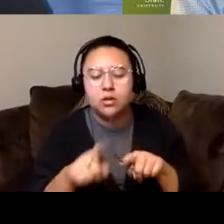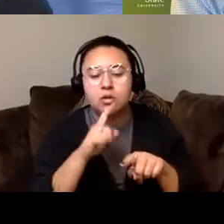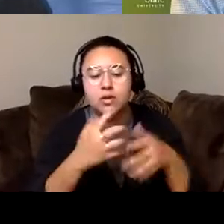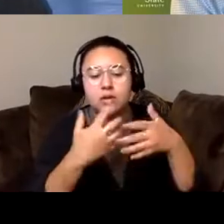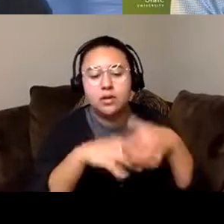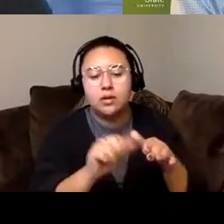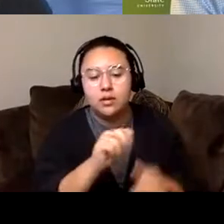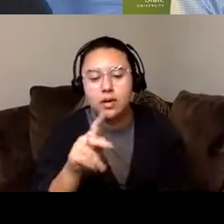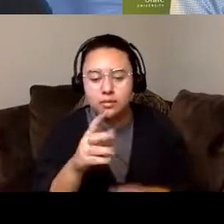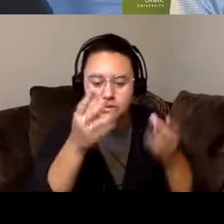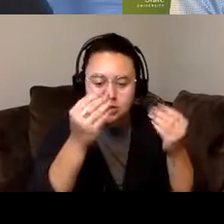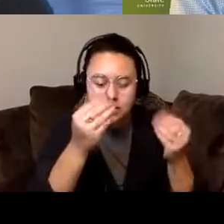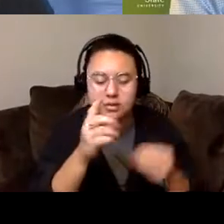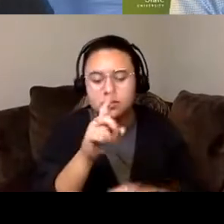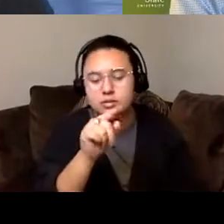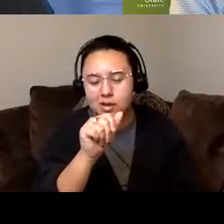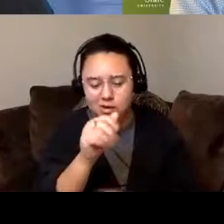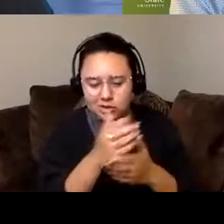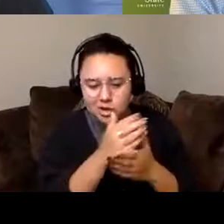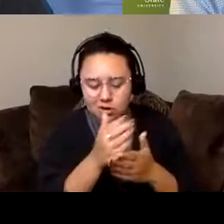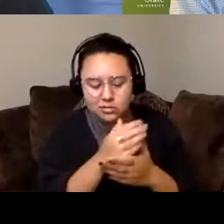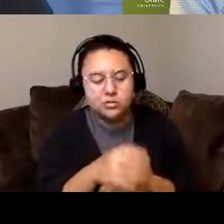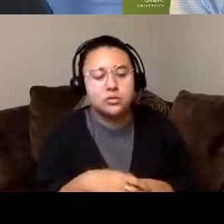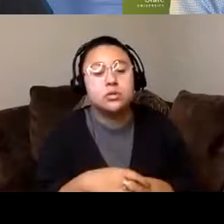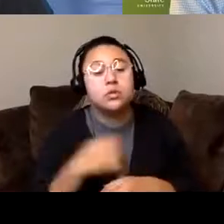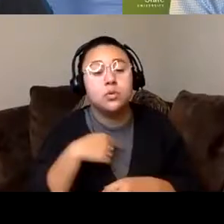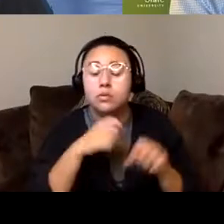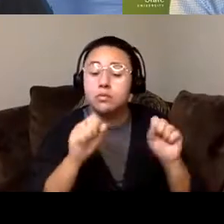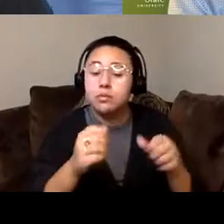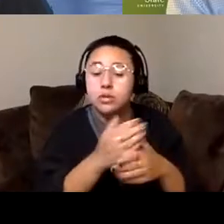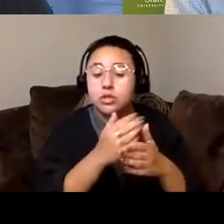data sharing. And so being able to share